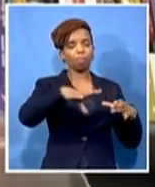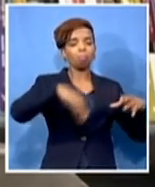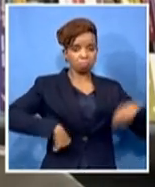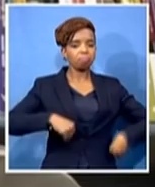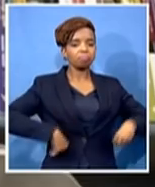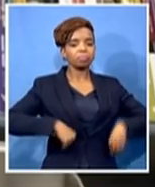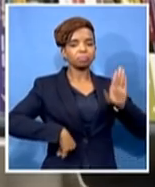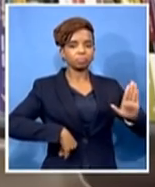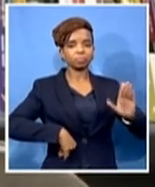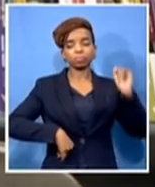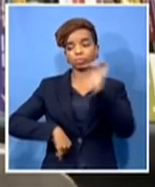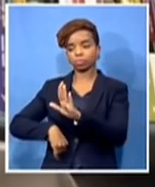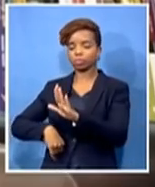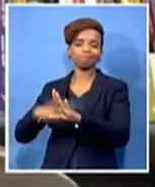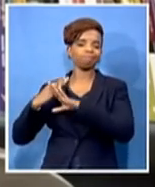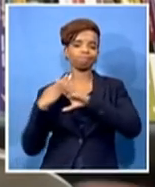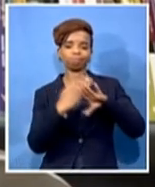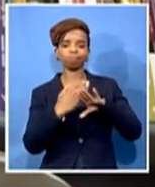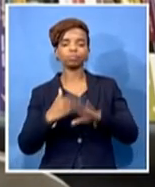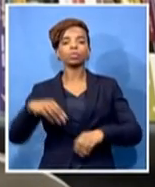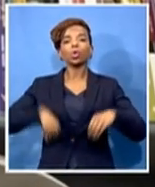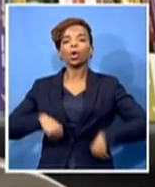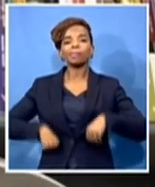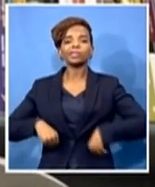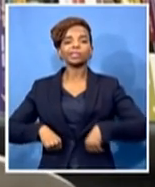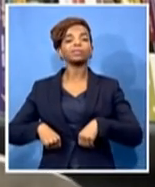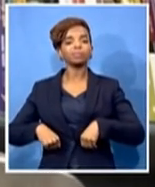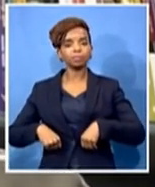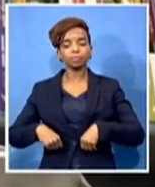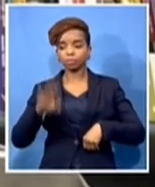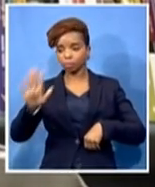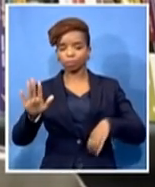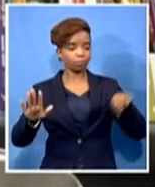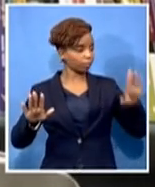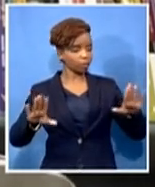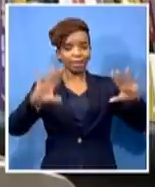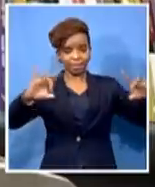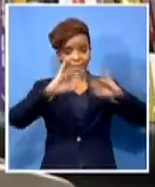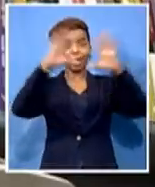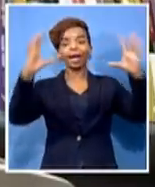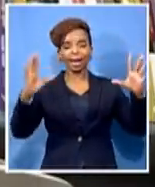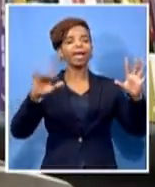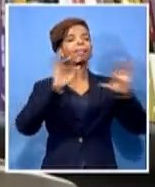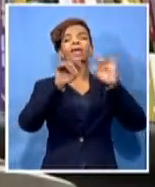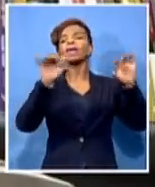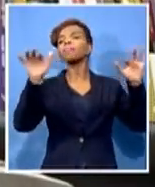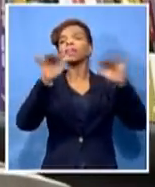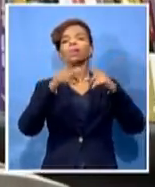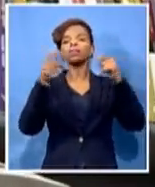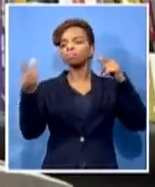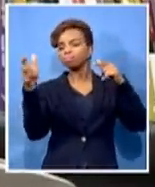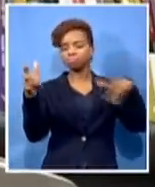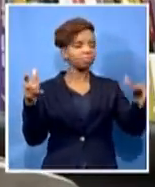those groups are clear, they are seen by everybody. And it will take someone that has got all the